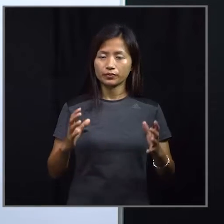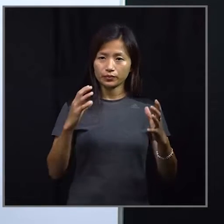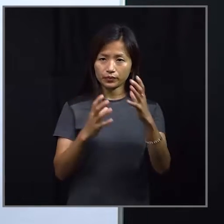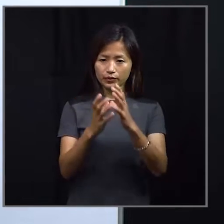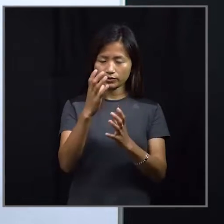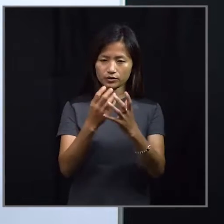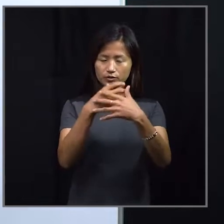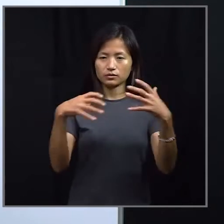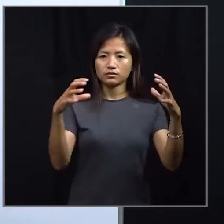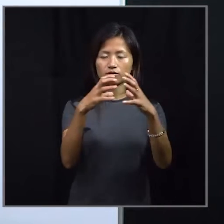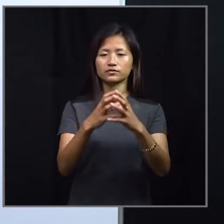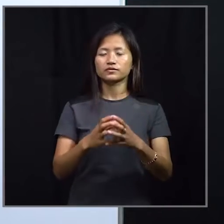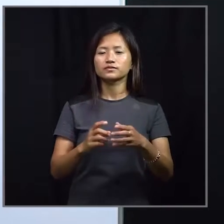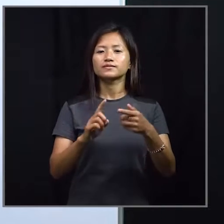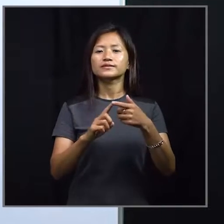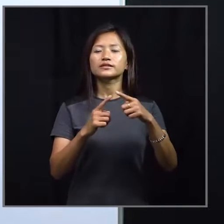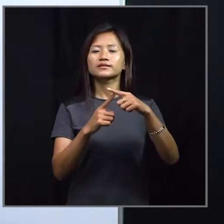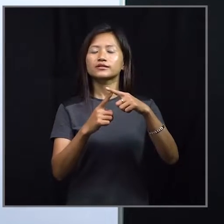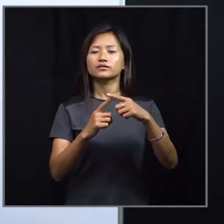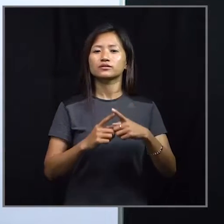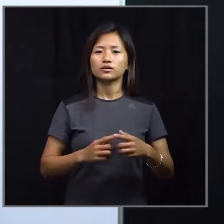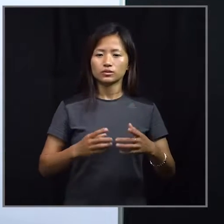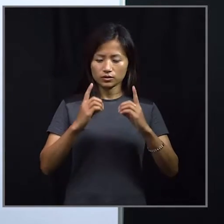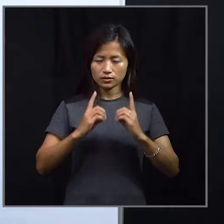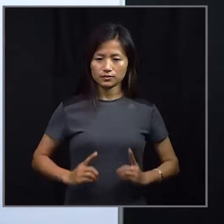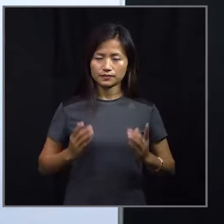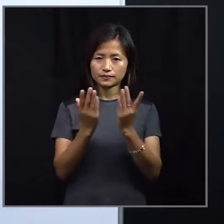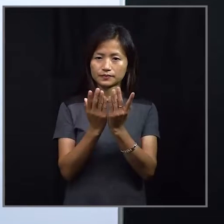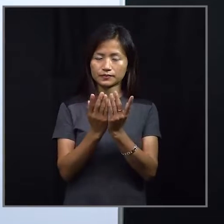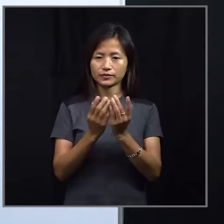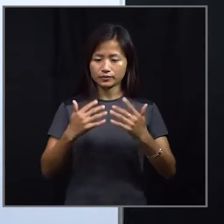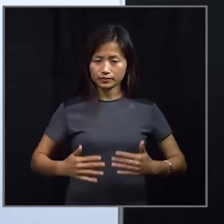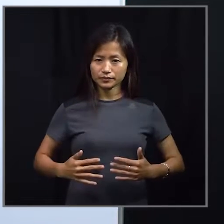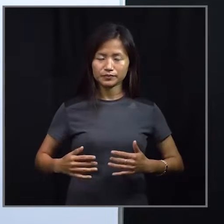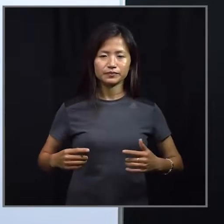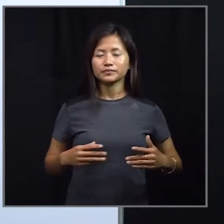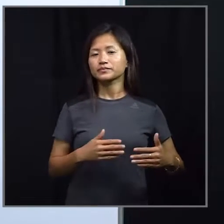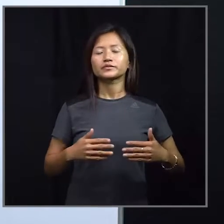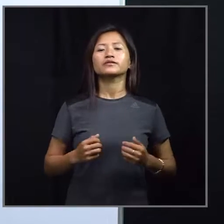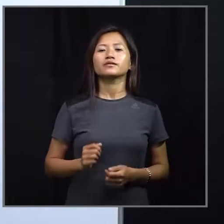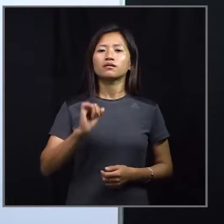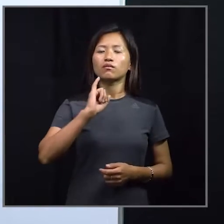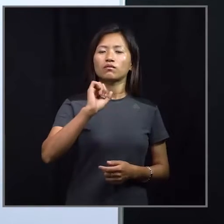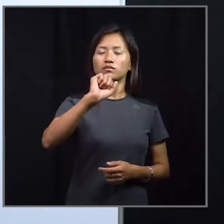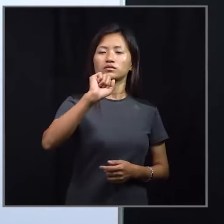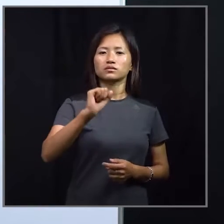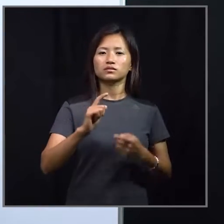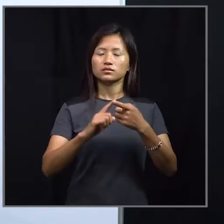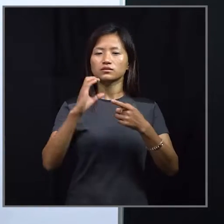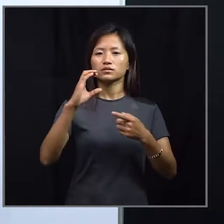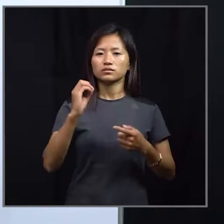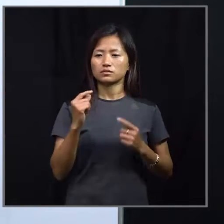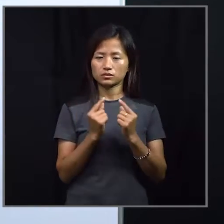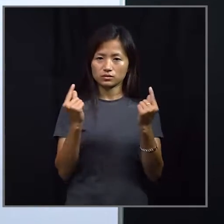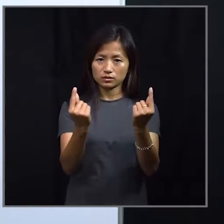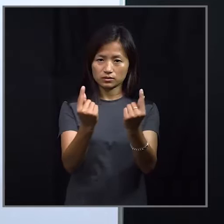economic theory which studies the behavior of the individual economic